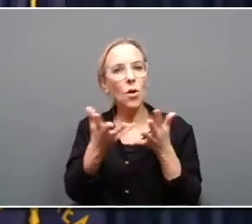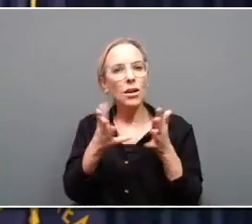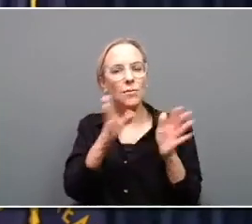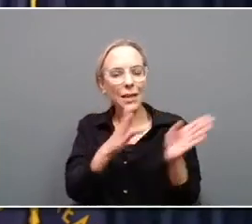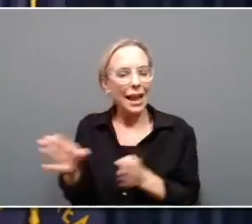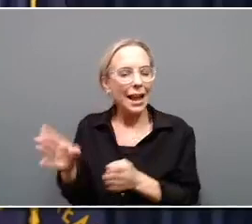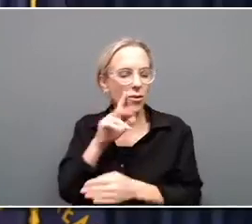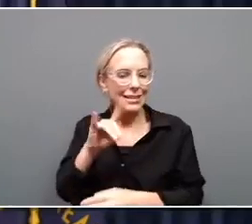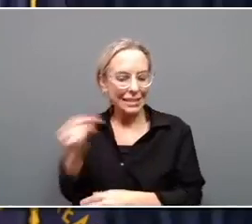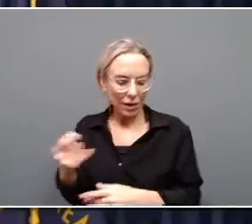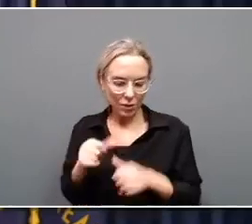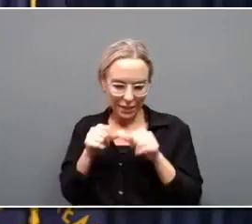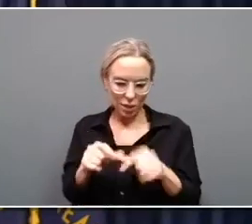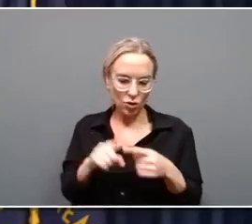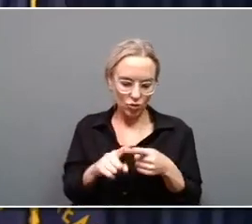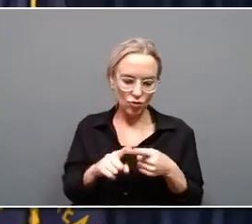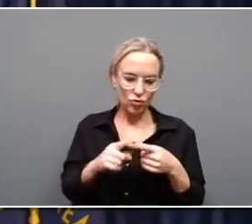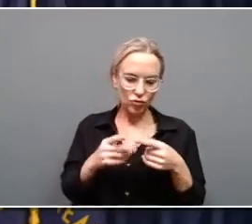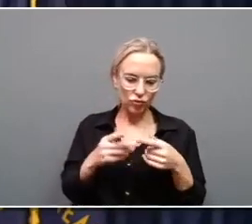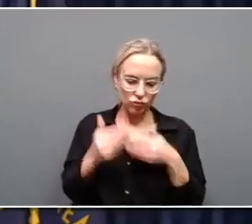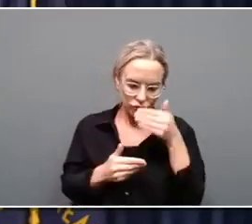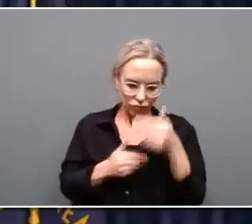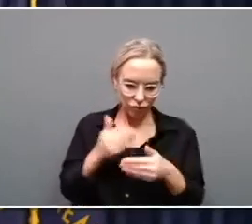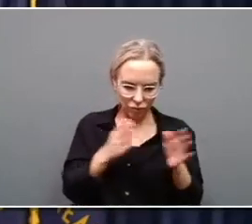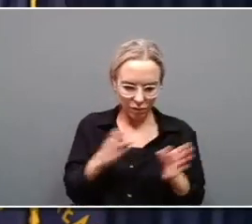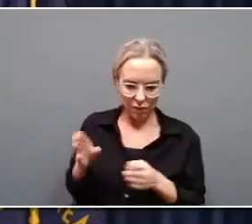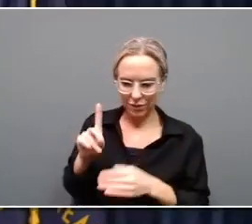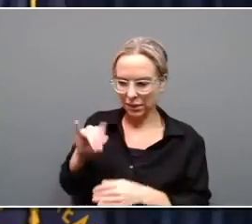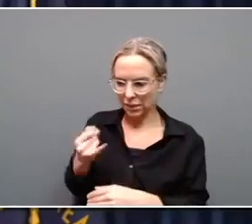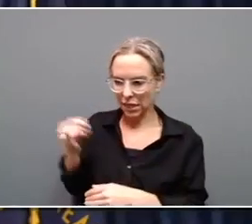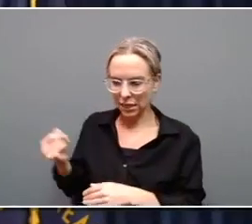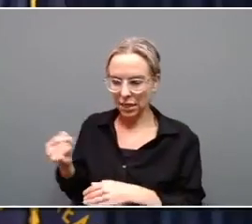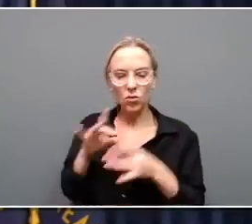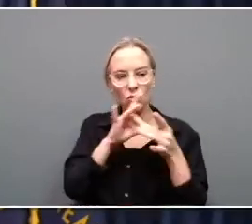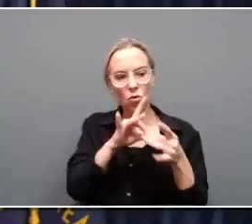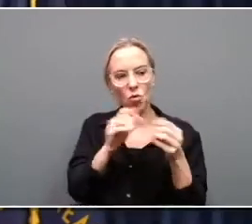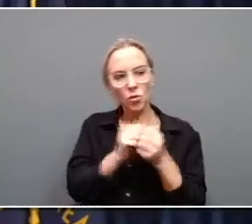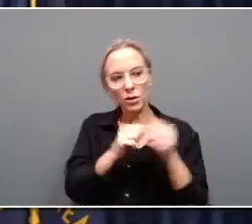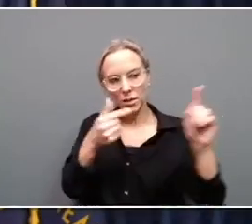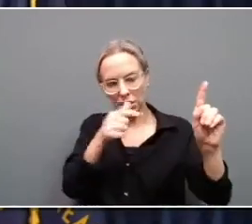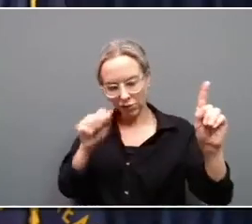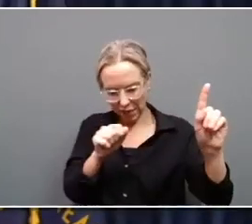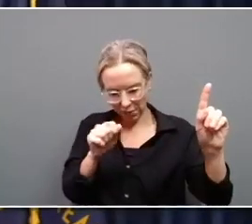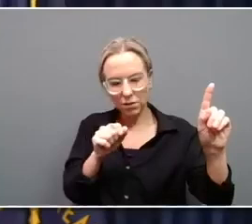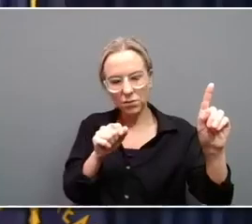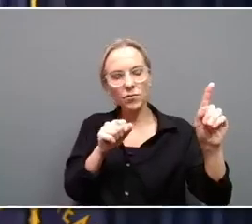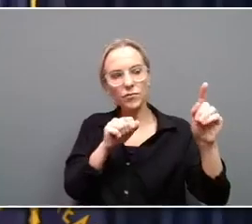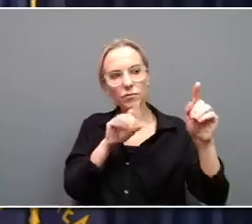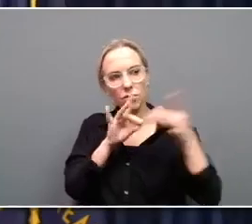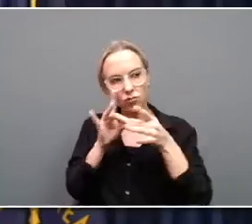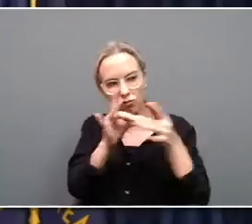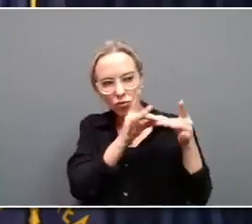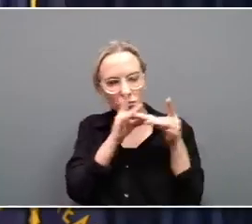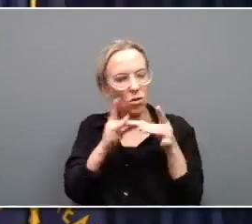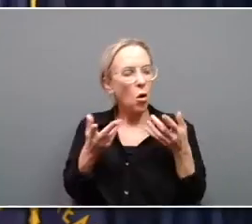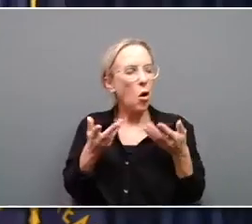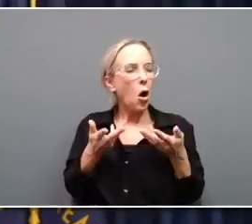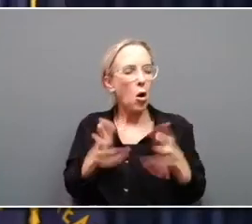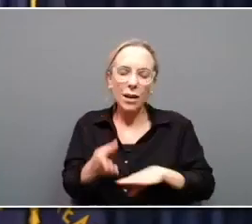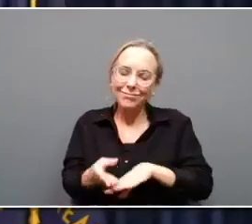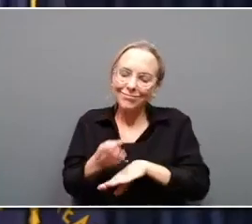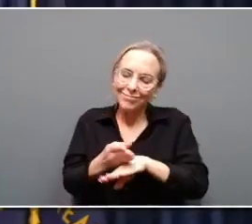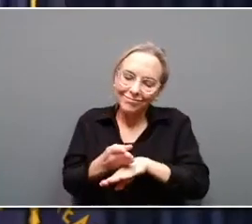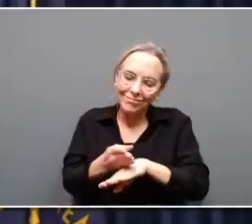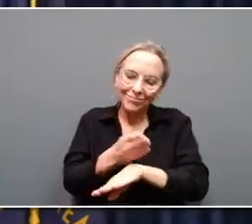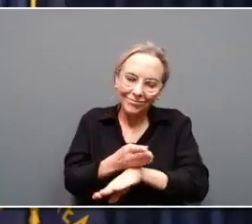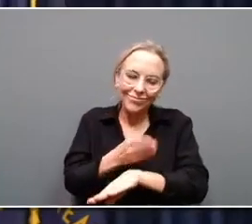plan in coordination with the General Assembly, that we are already at a better place and we are getting to a better